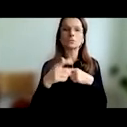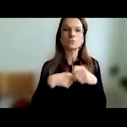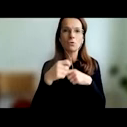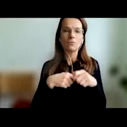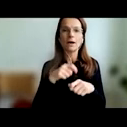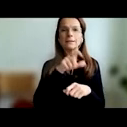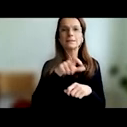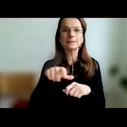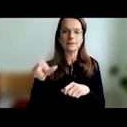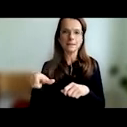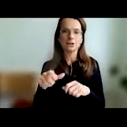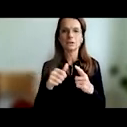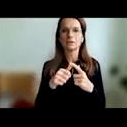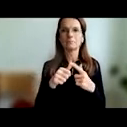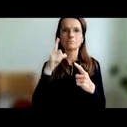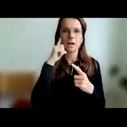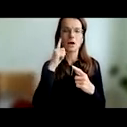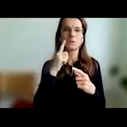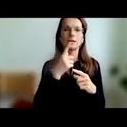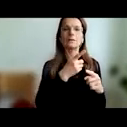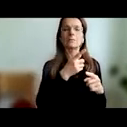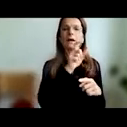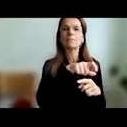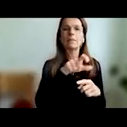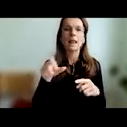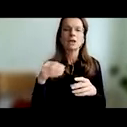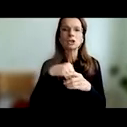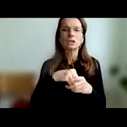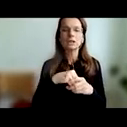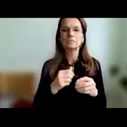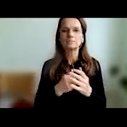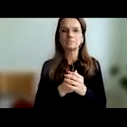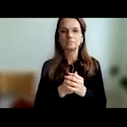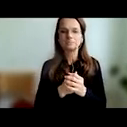and will also cooperate with key